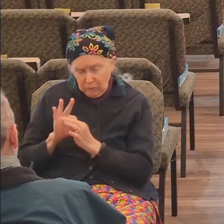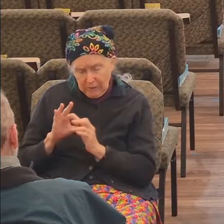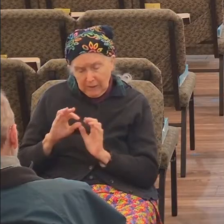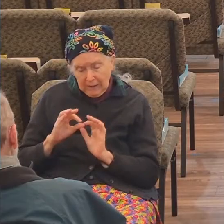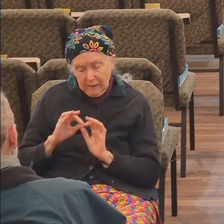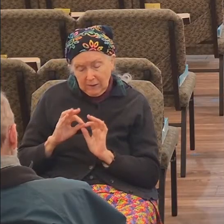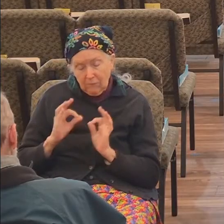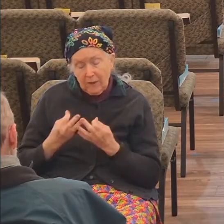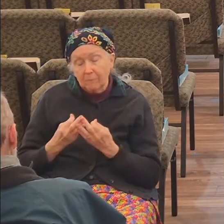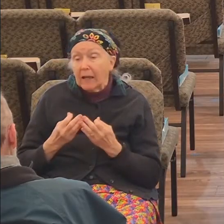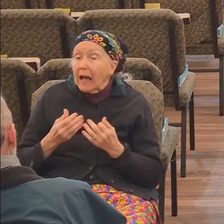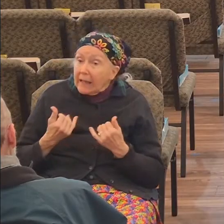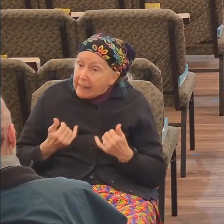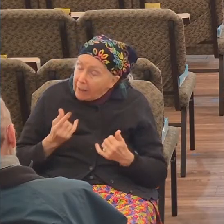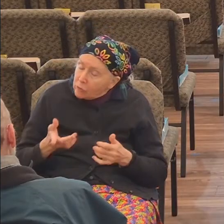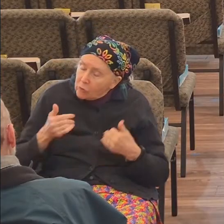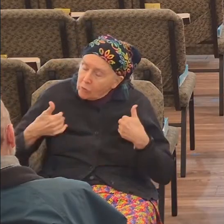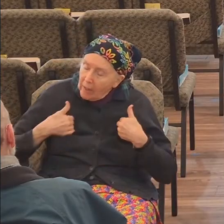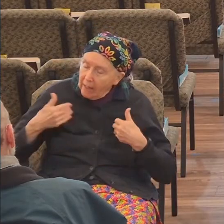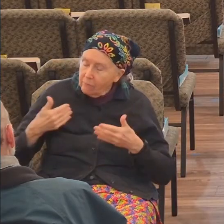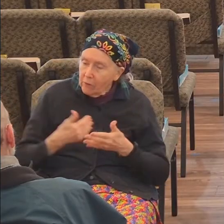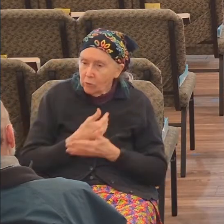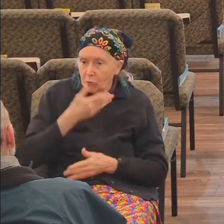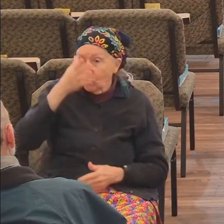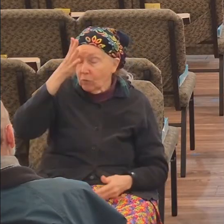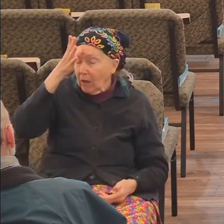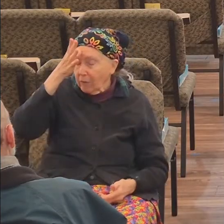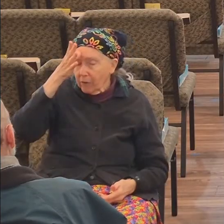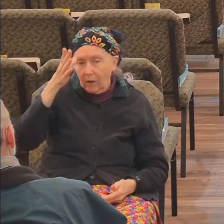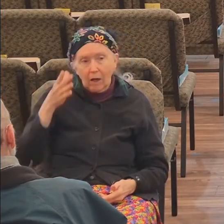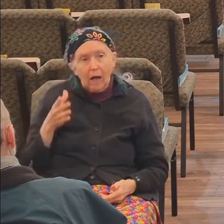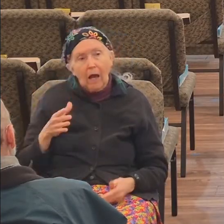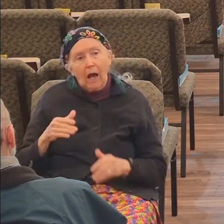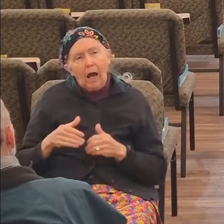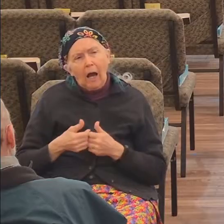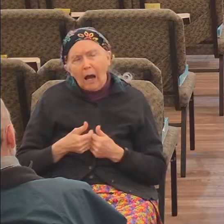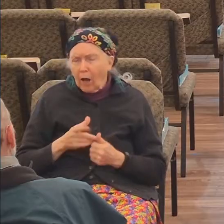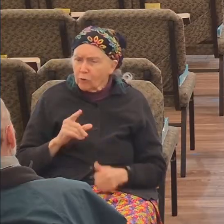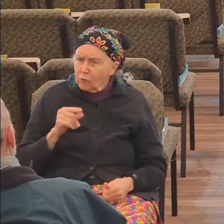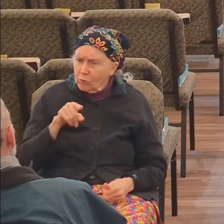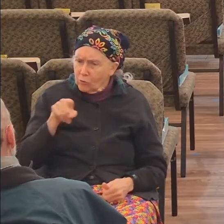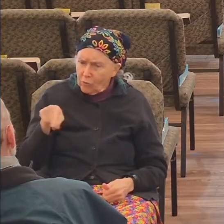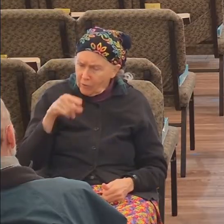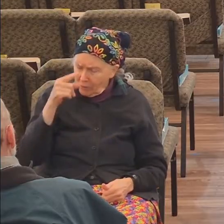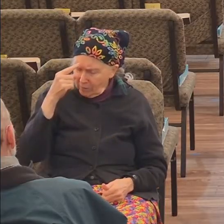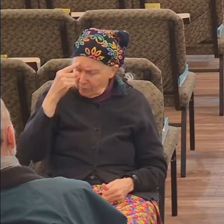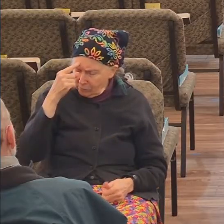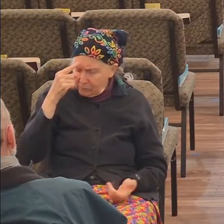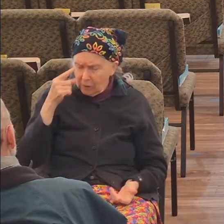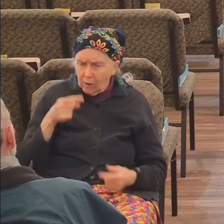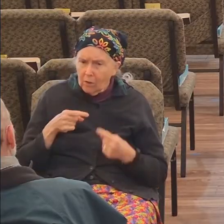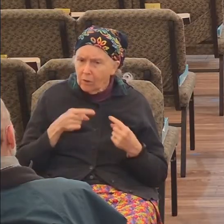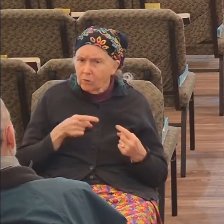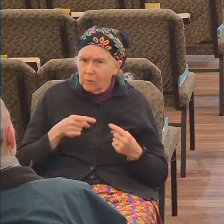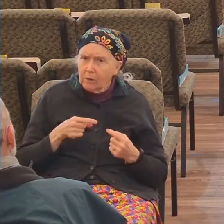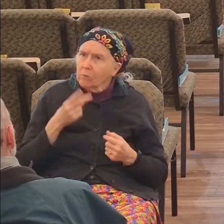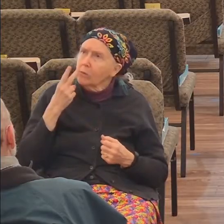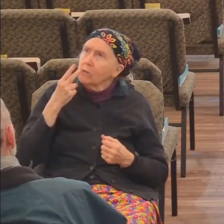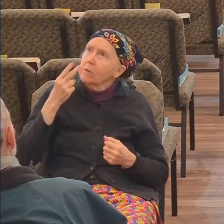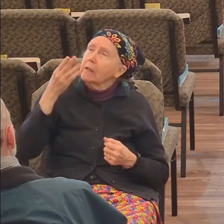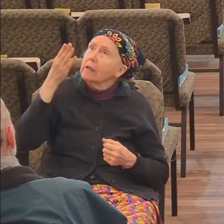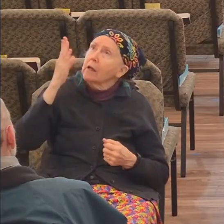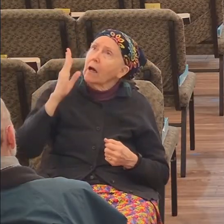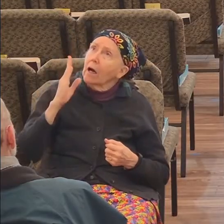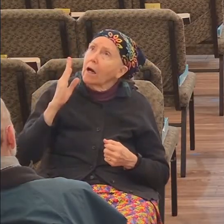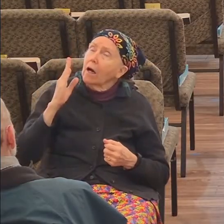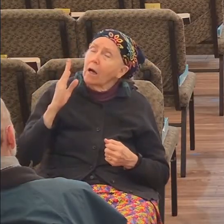Now, how weird or how do you think they might have struggled with seeing God, and I use this